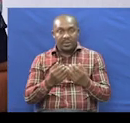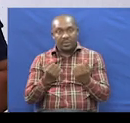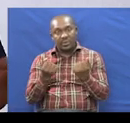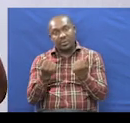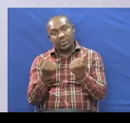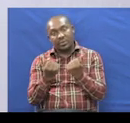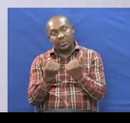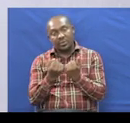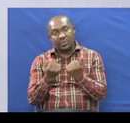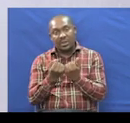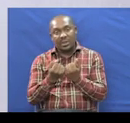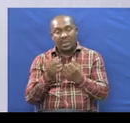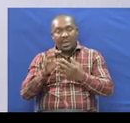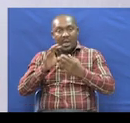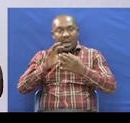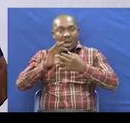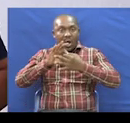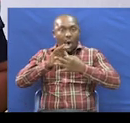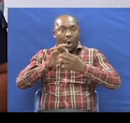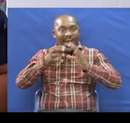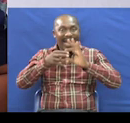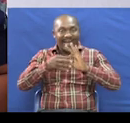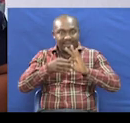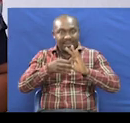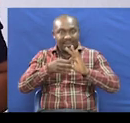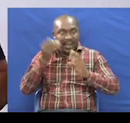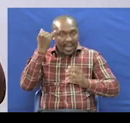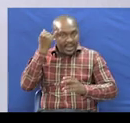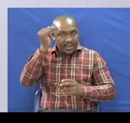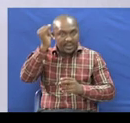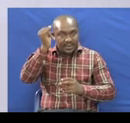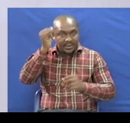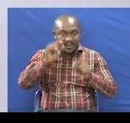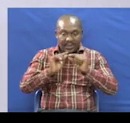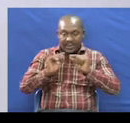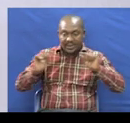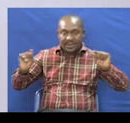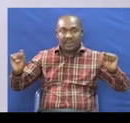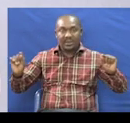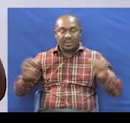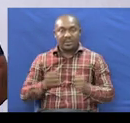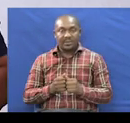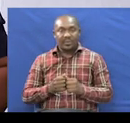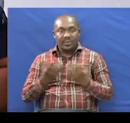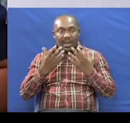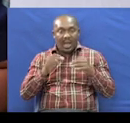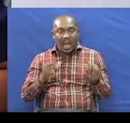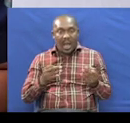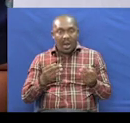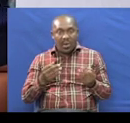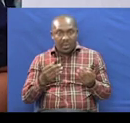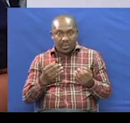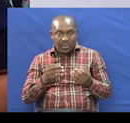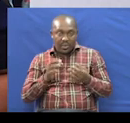Now, what are we going to organize here? We are going to organize sentences. And how do we organize